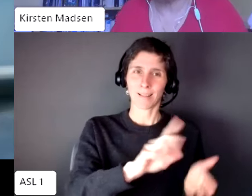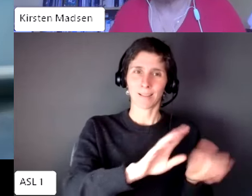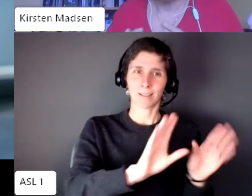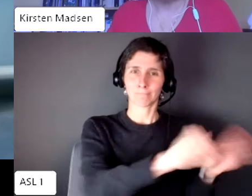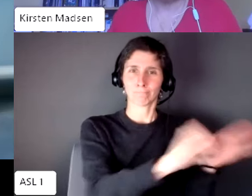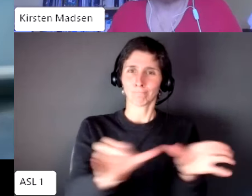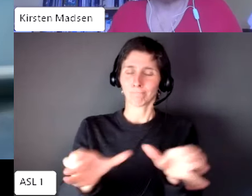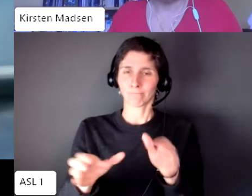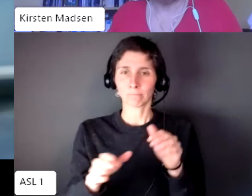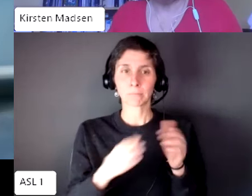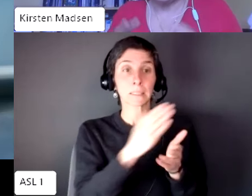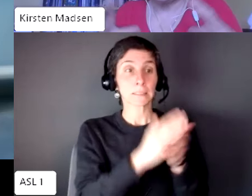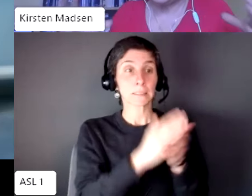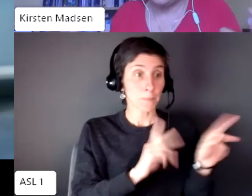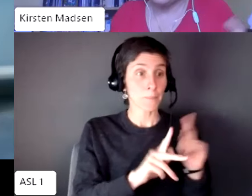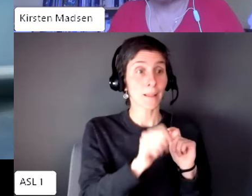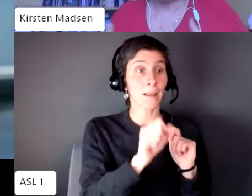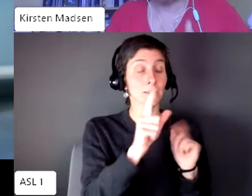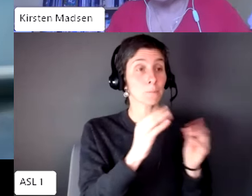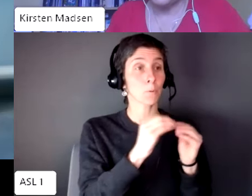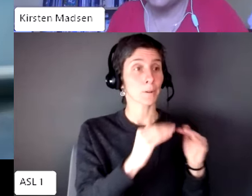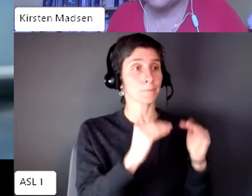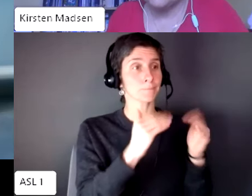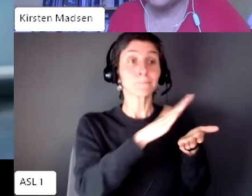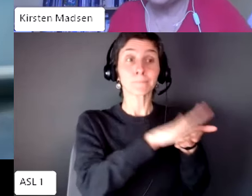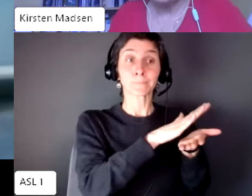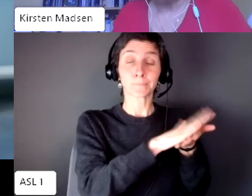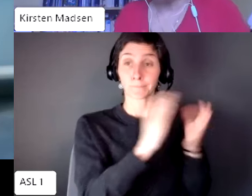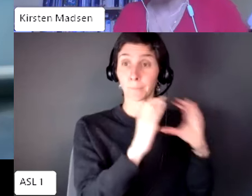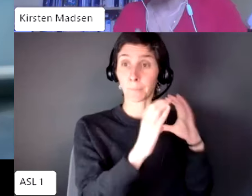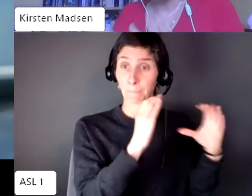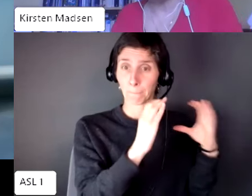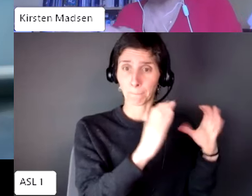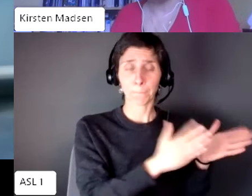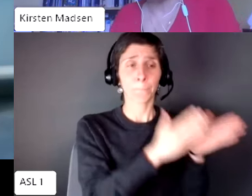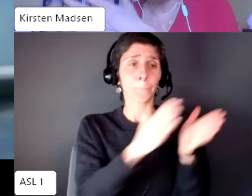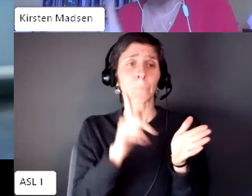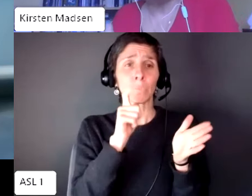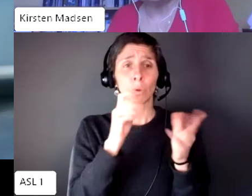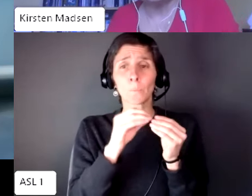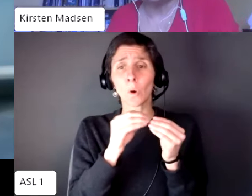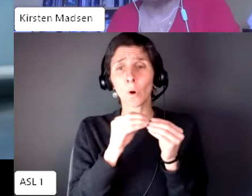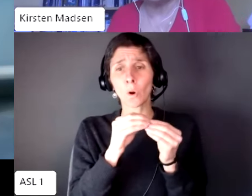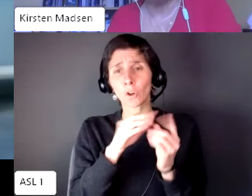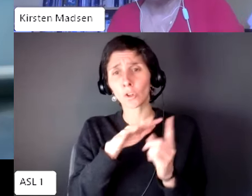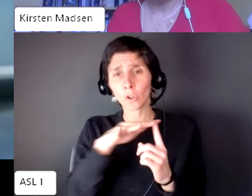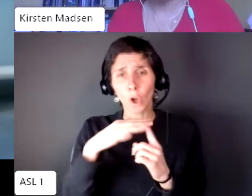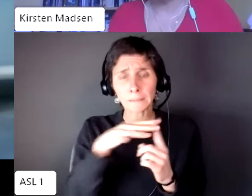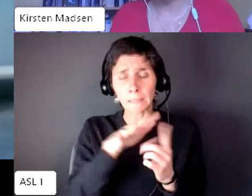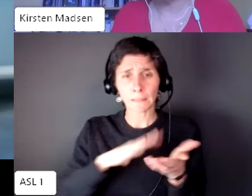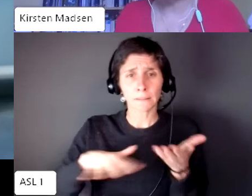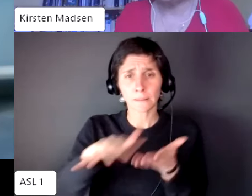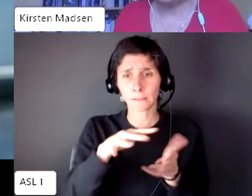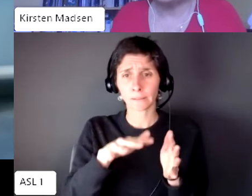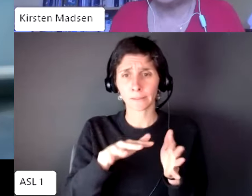people who do it in a very academic communication form, or those who do it more from a contextual form. One group